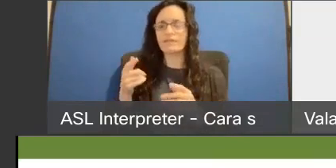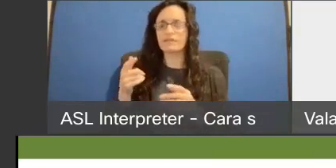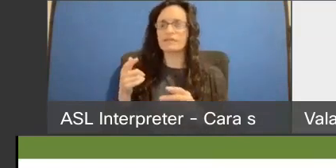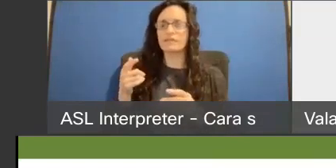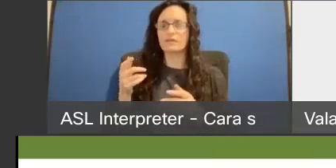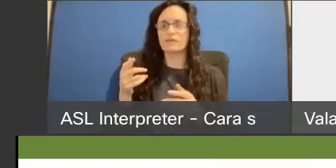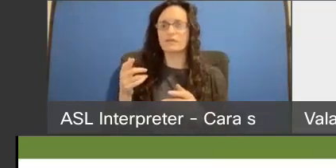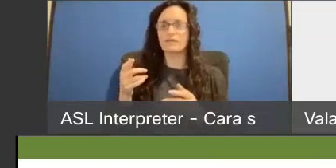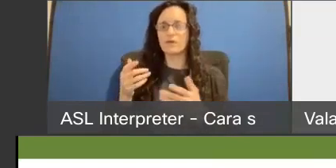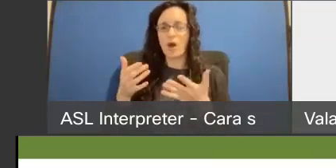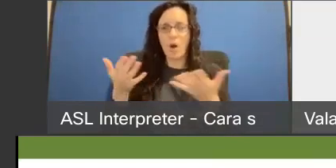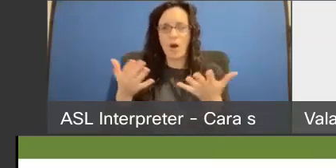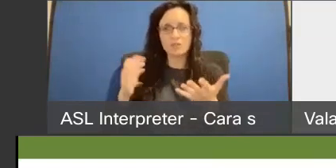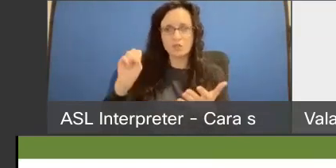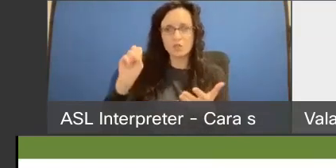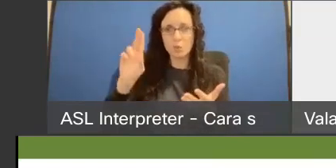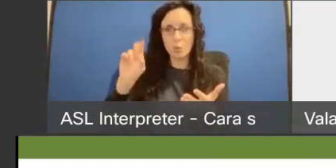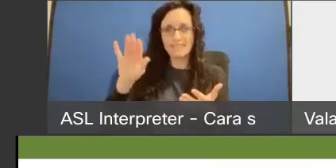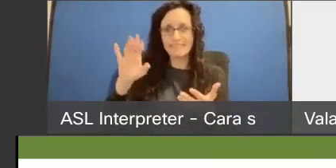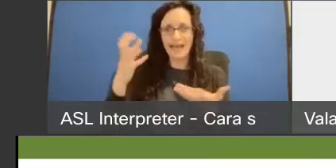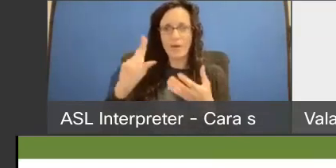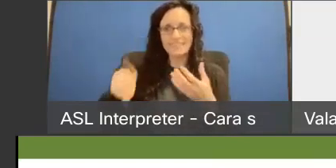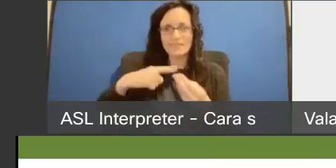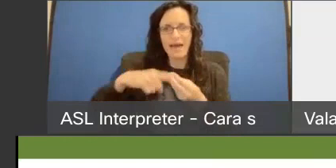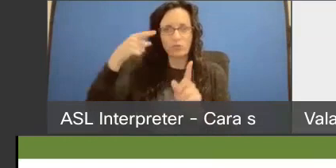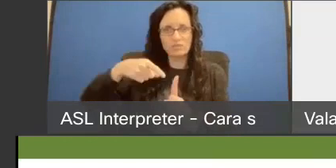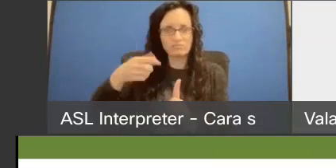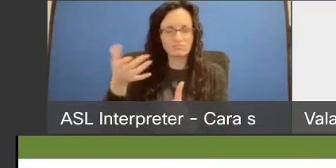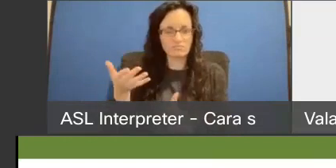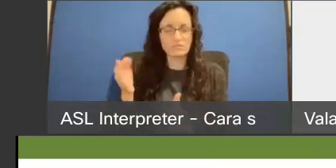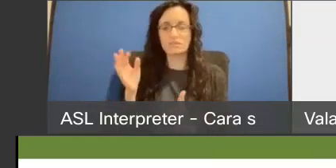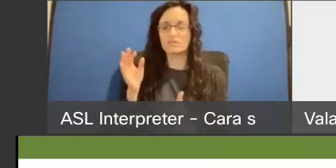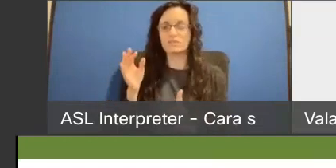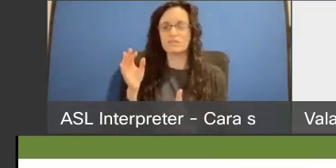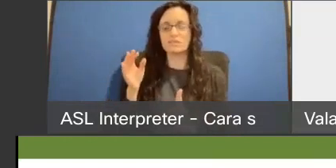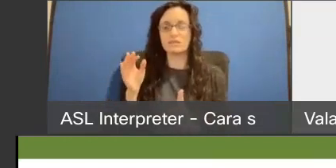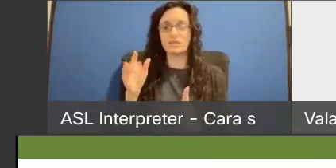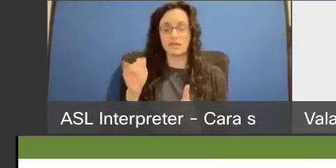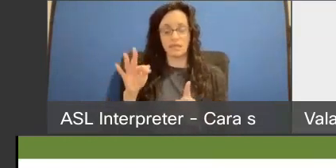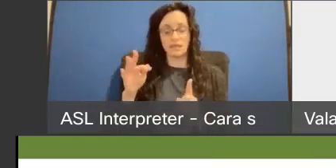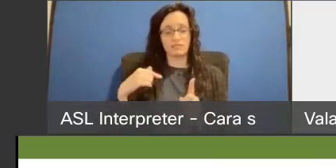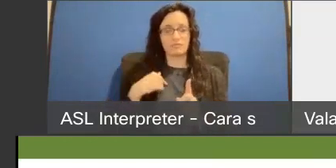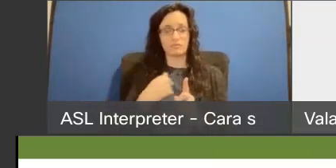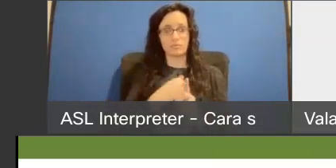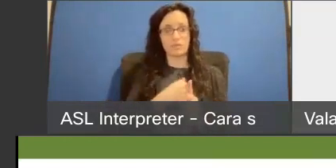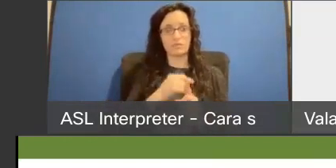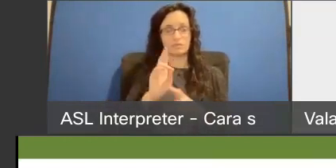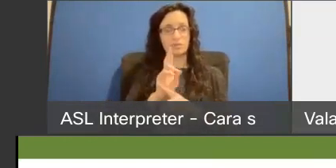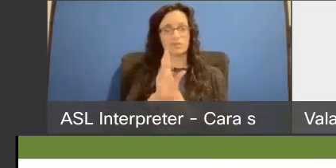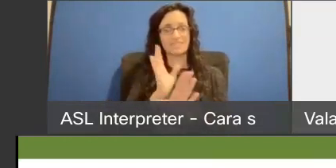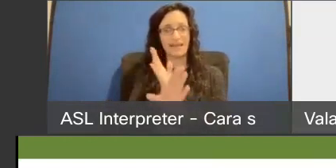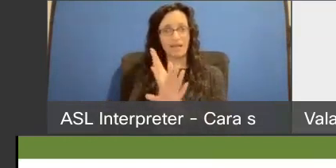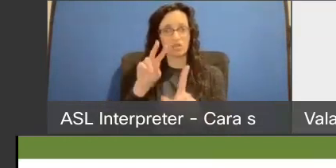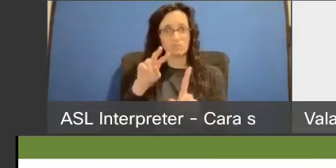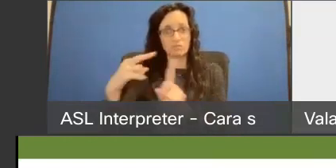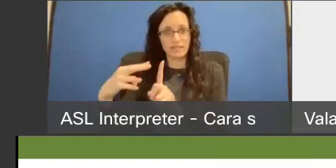what is suicide about? If you were to help us put together a definition from the psychological perspective, what's the